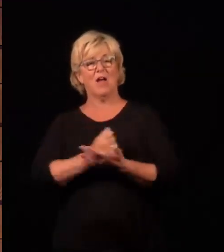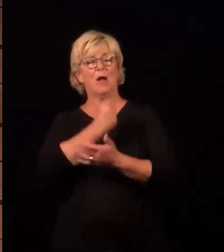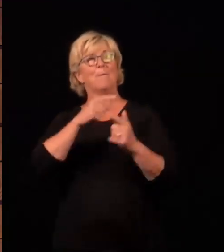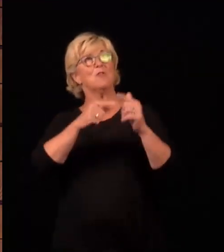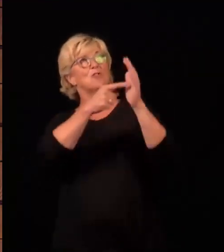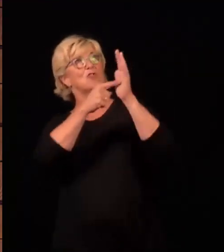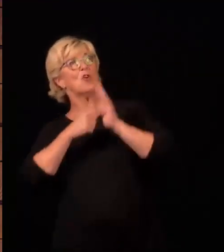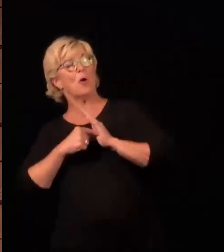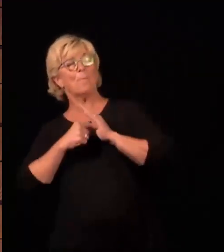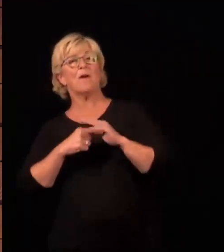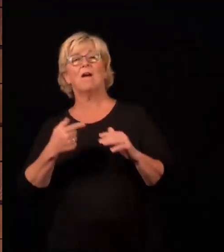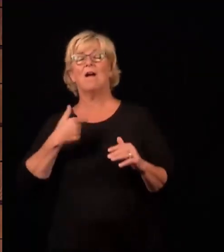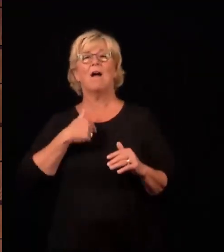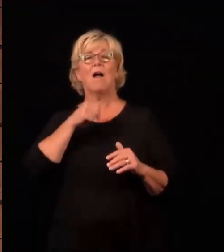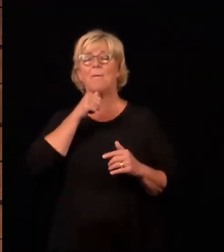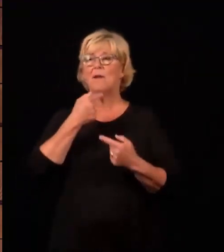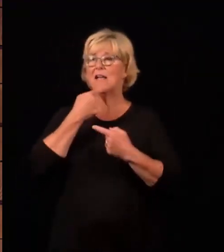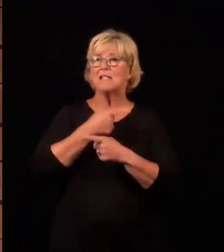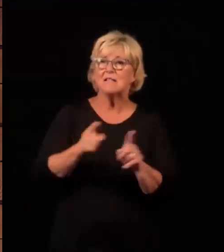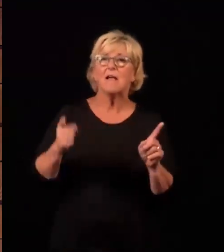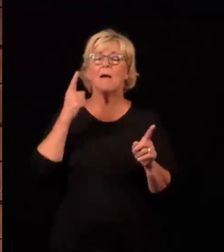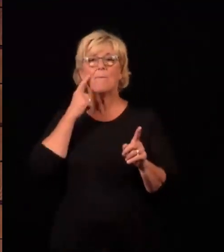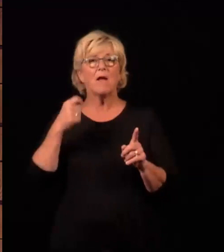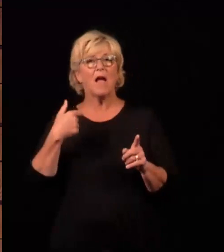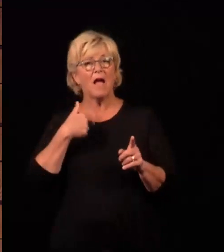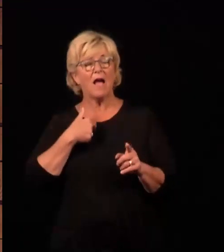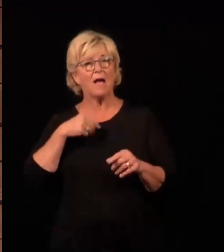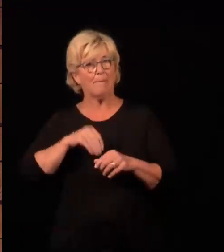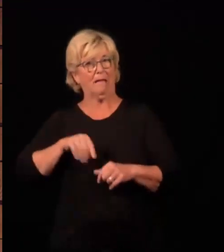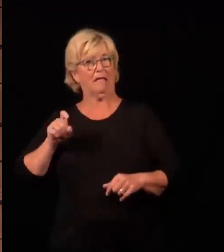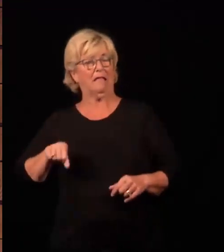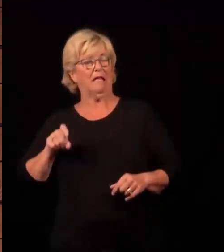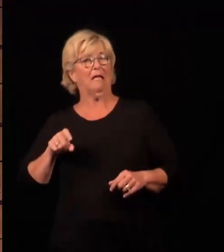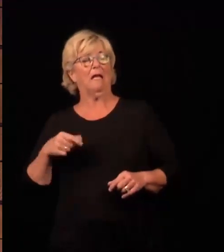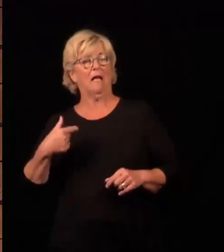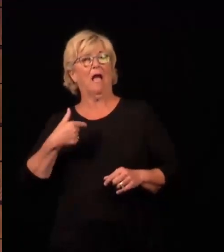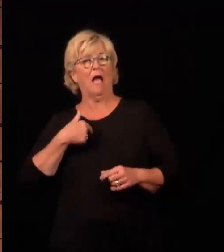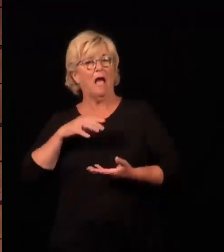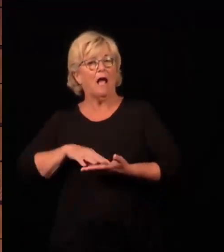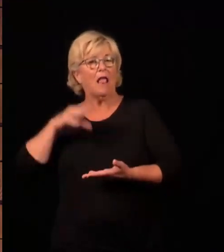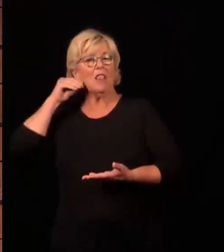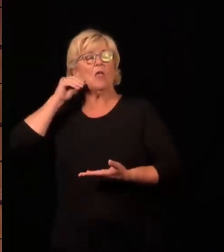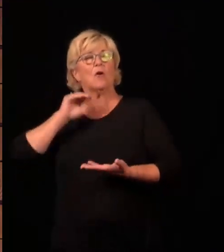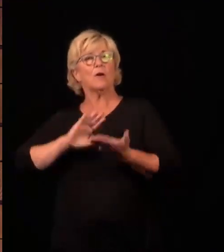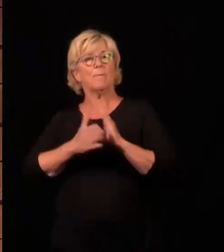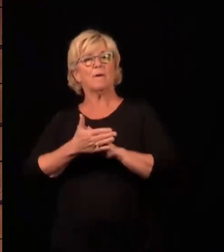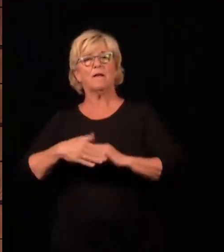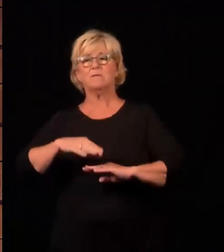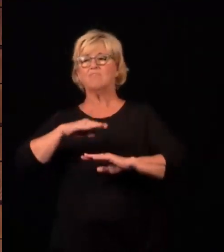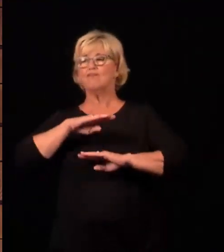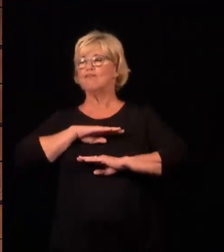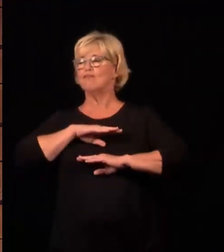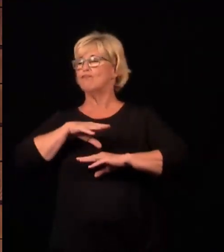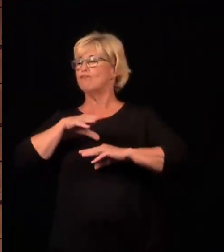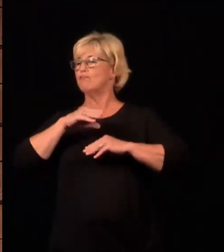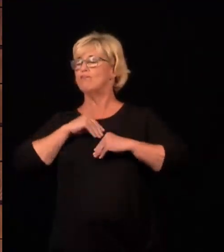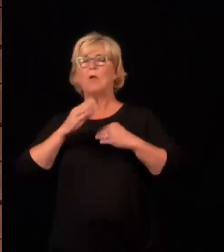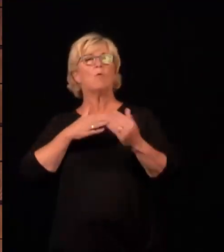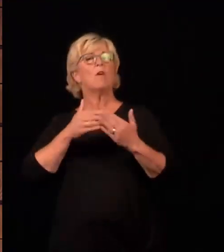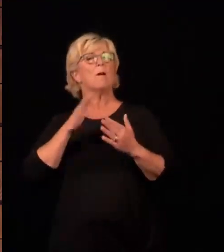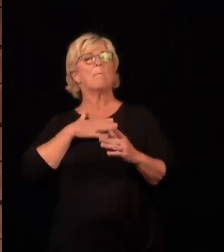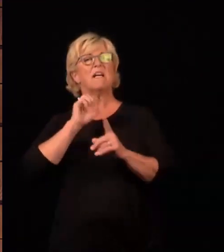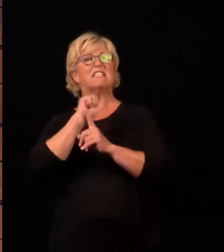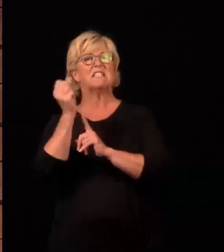show it. I'm not saying this because I am in need, for I have learned to be content, whatever the